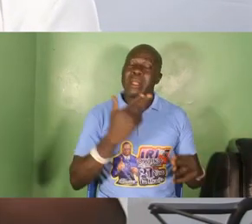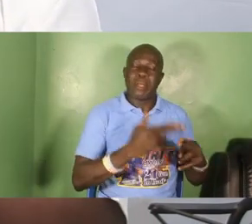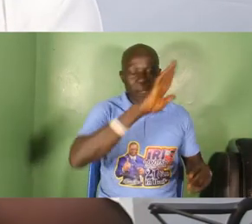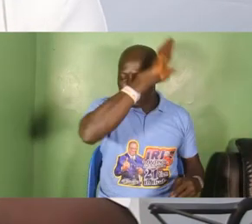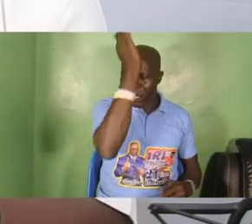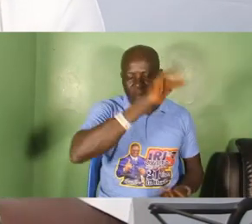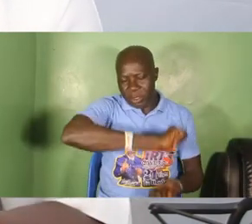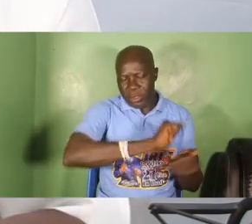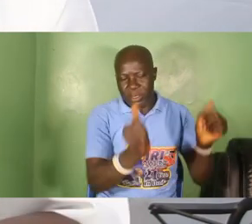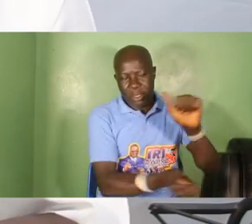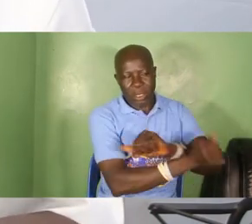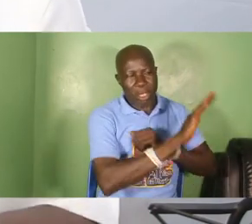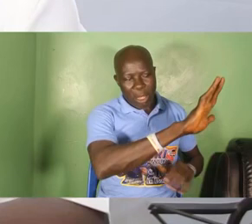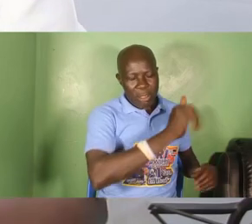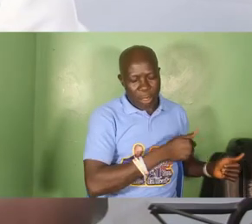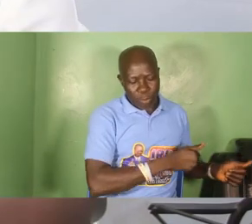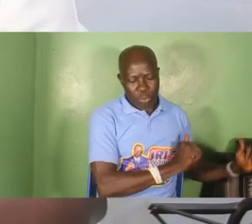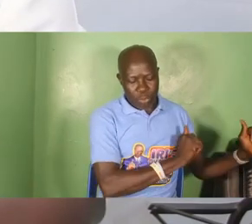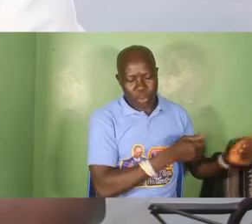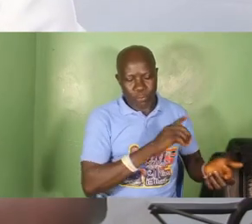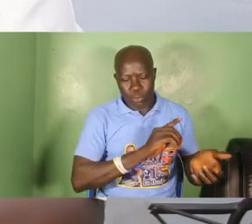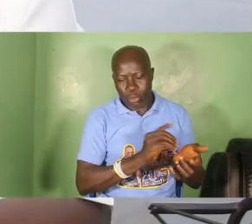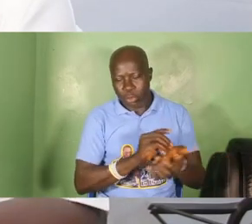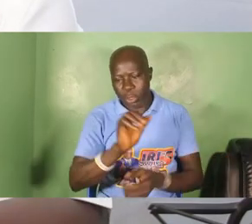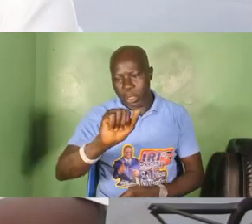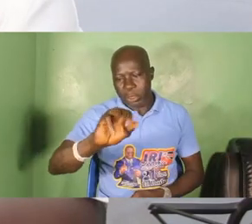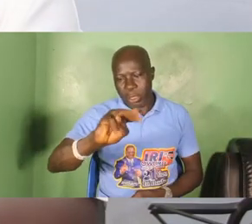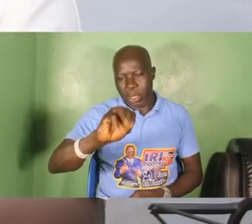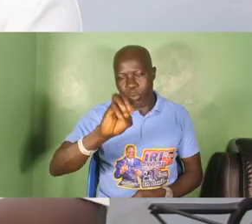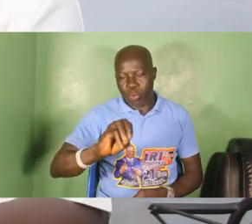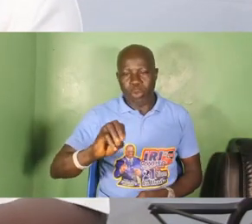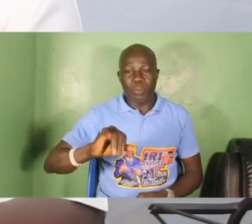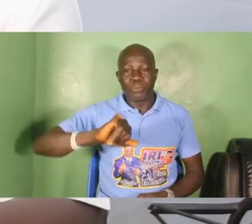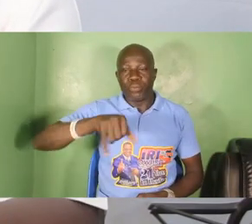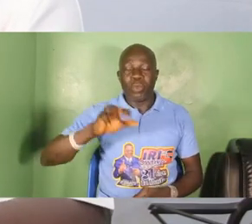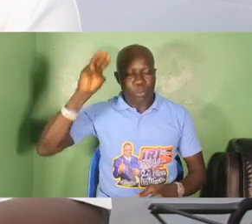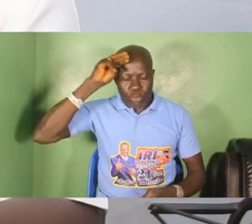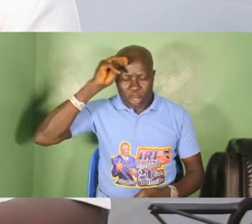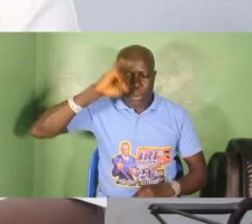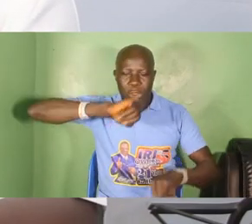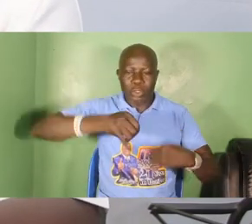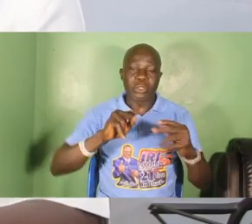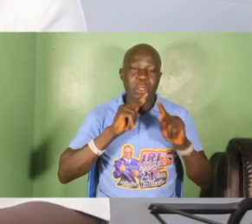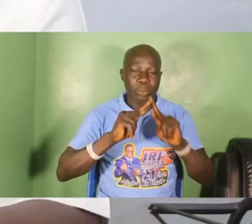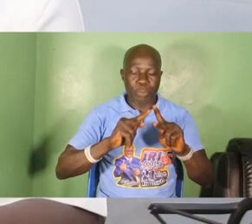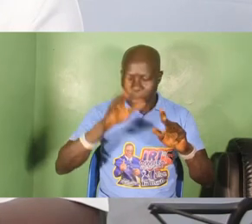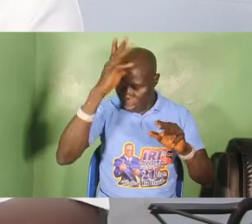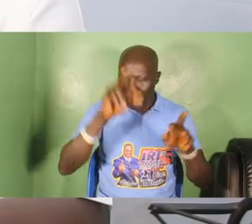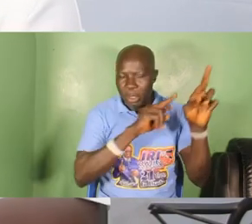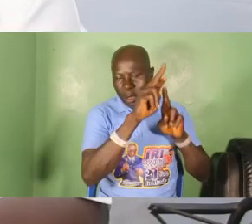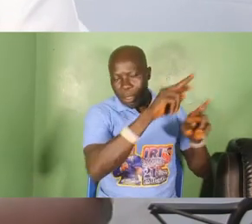never changed. Apostle. He's apostle. Dr. S.M.O. Mustafa J.P.